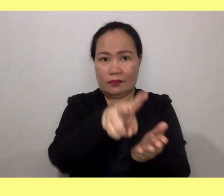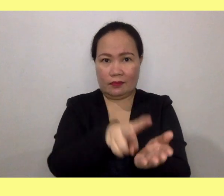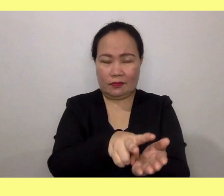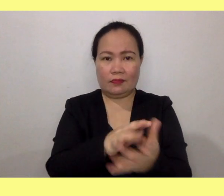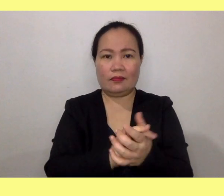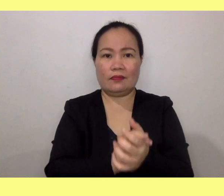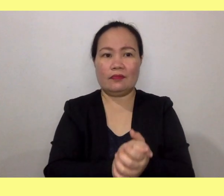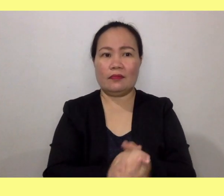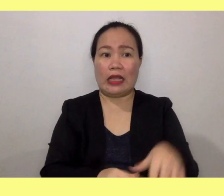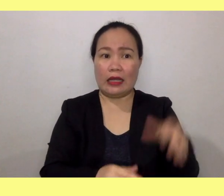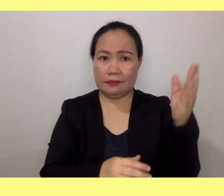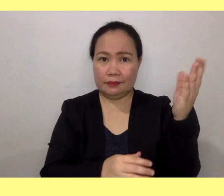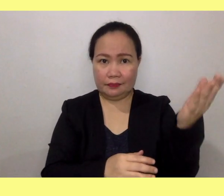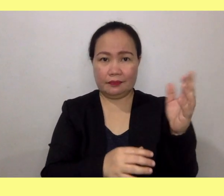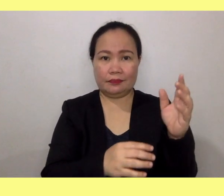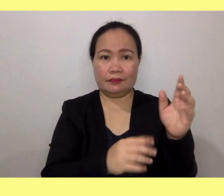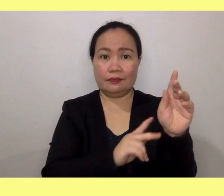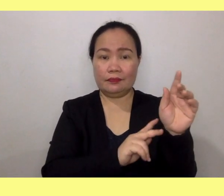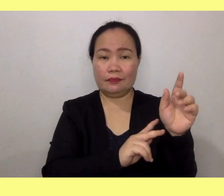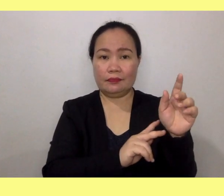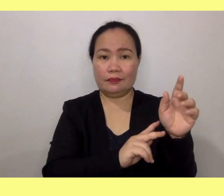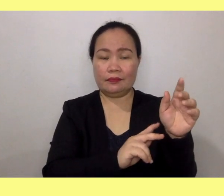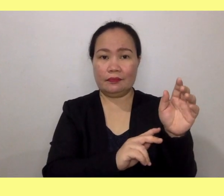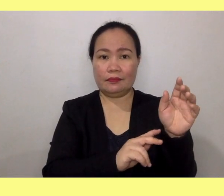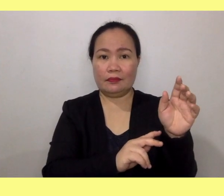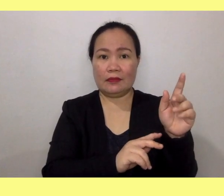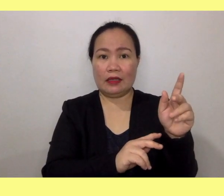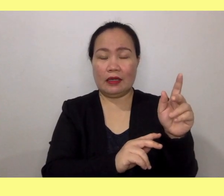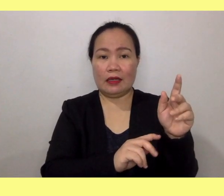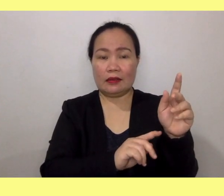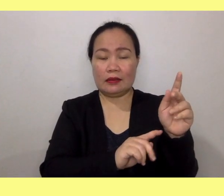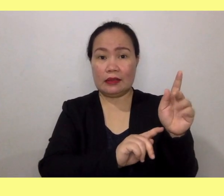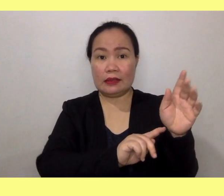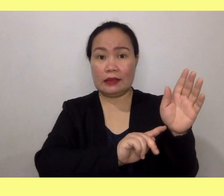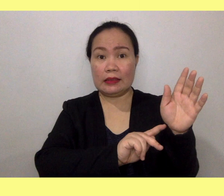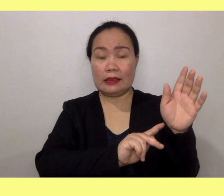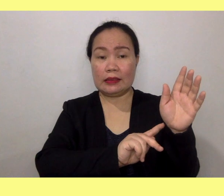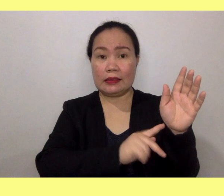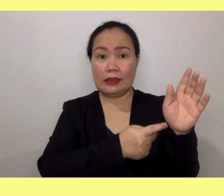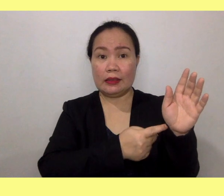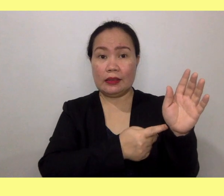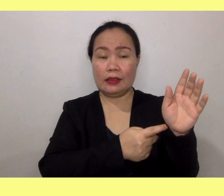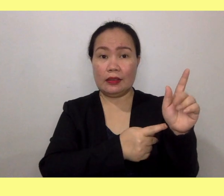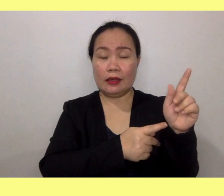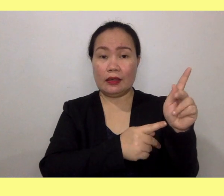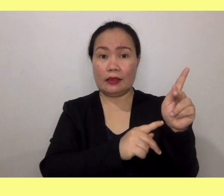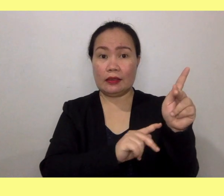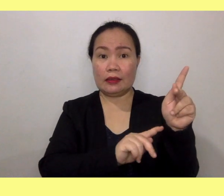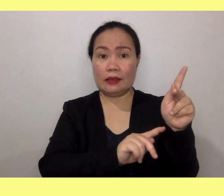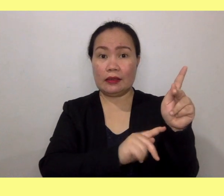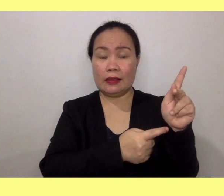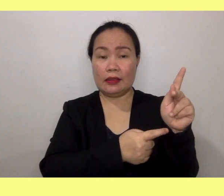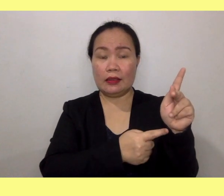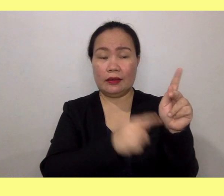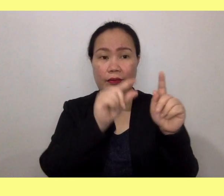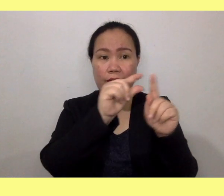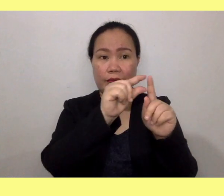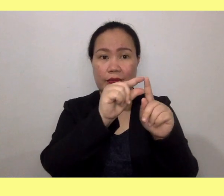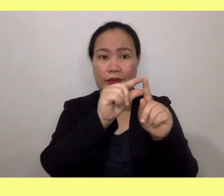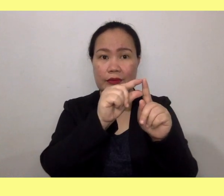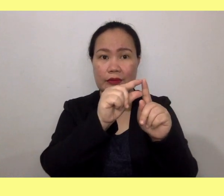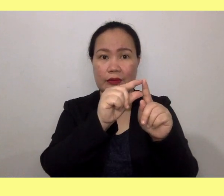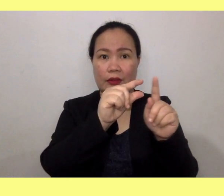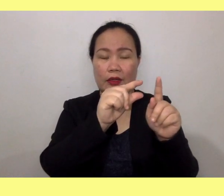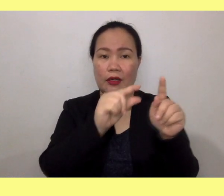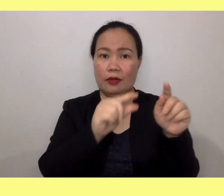have first the keywords in solving problem. So dapat ito yung mga words na kapag nabasa ninyo sa problem, you know